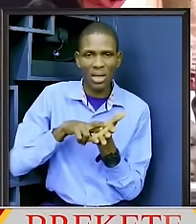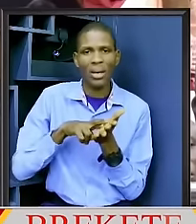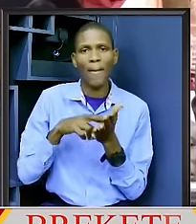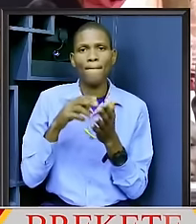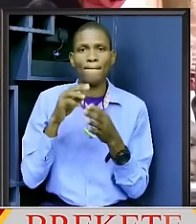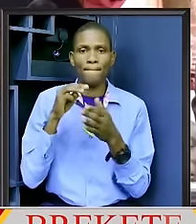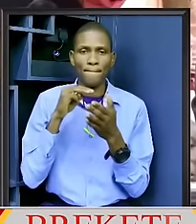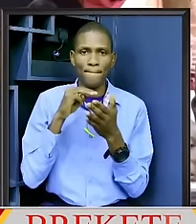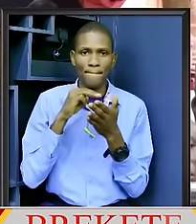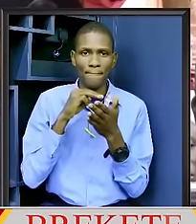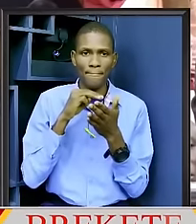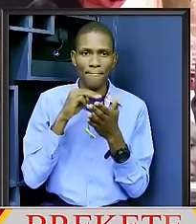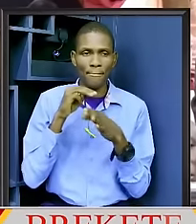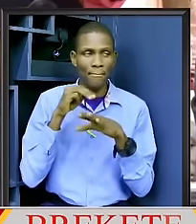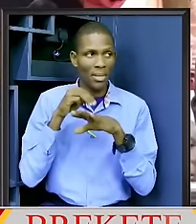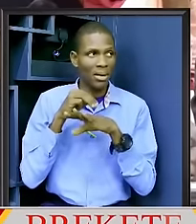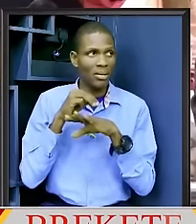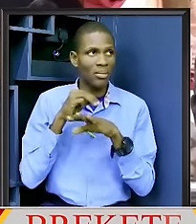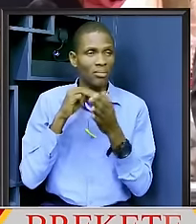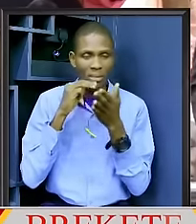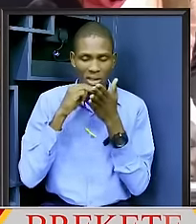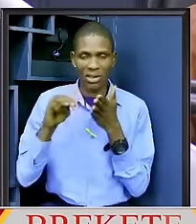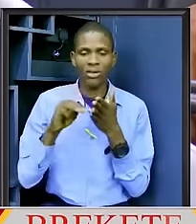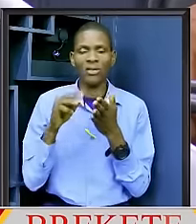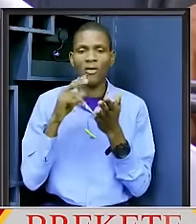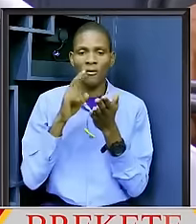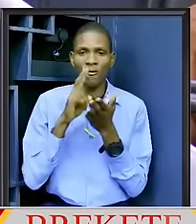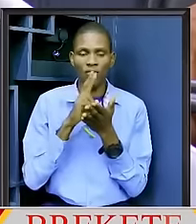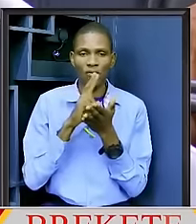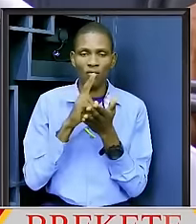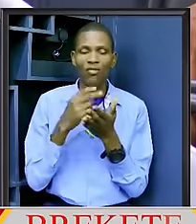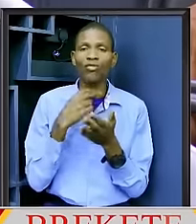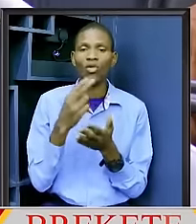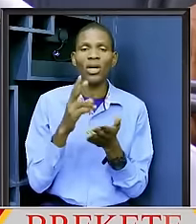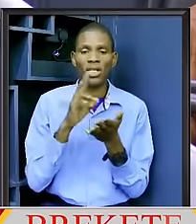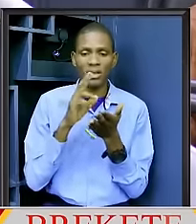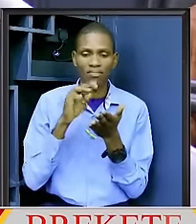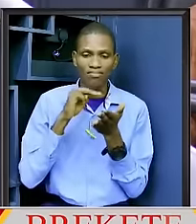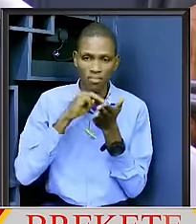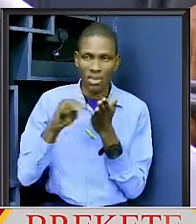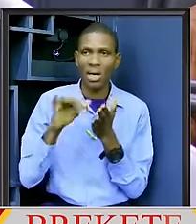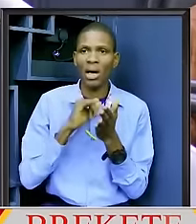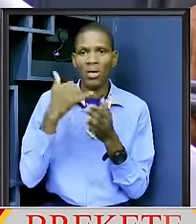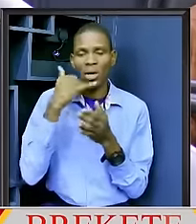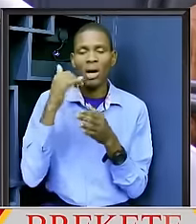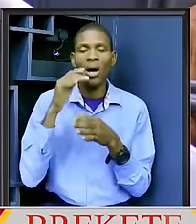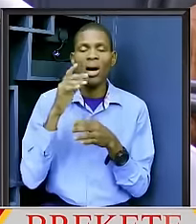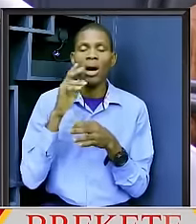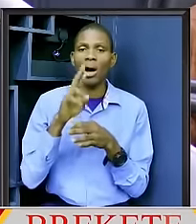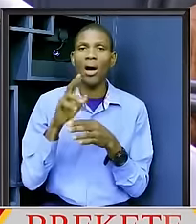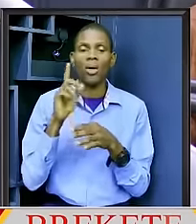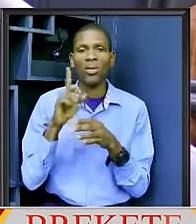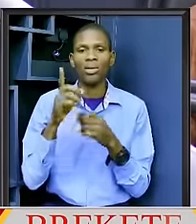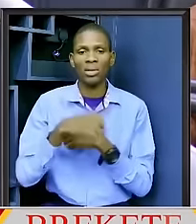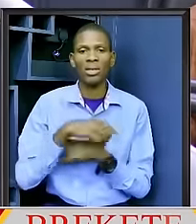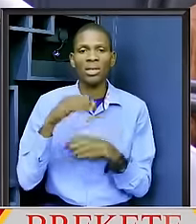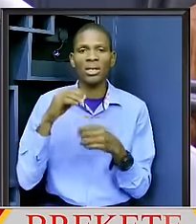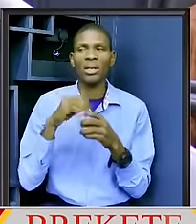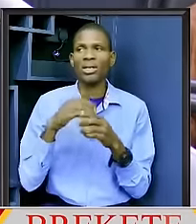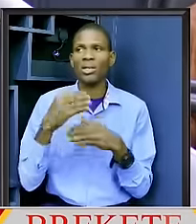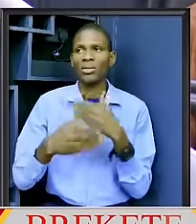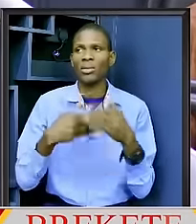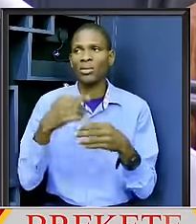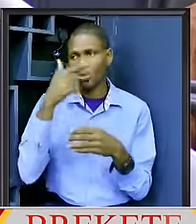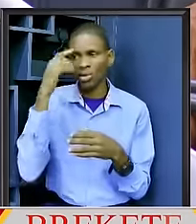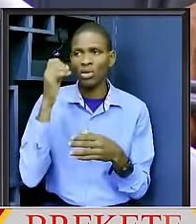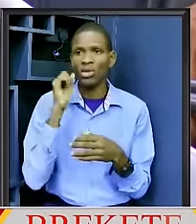message, voice message. Yes, recording. I called her one day. And in the process, because